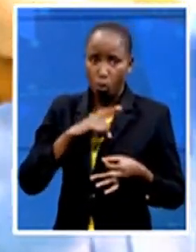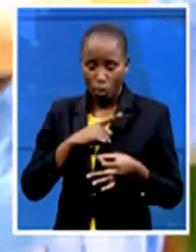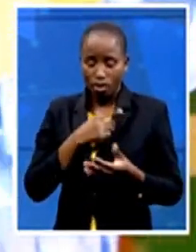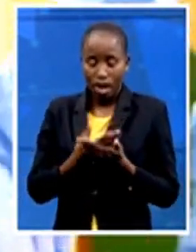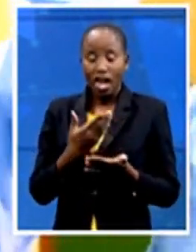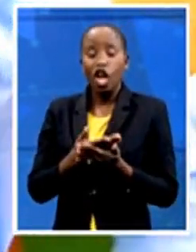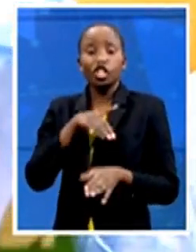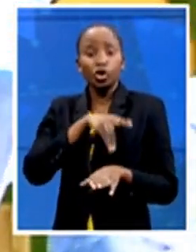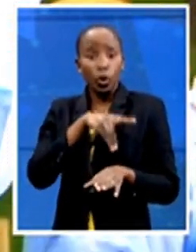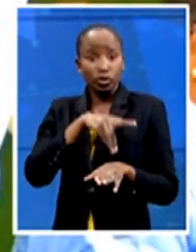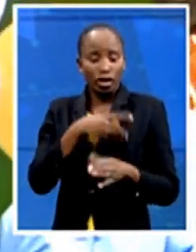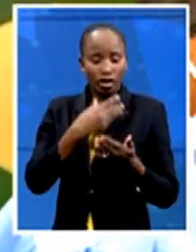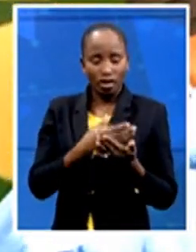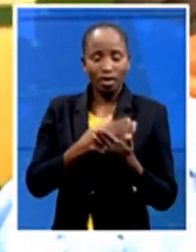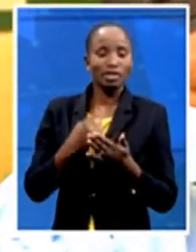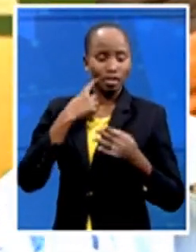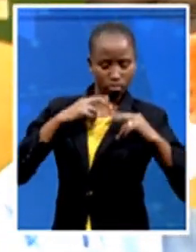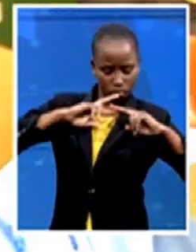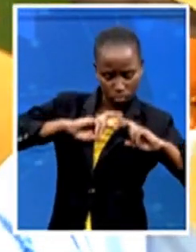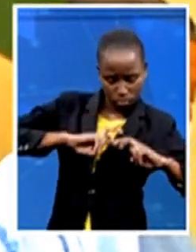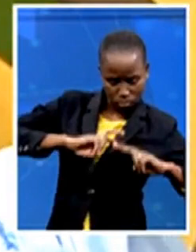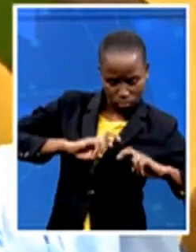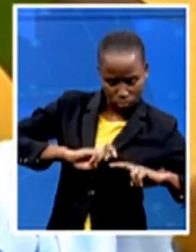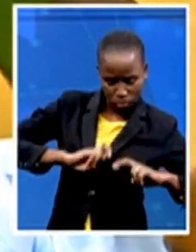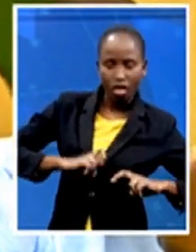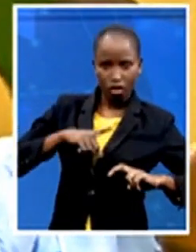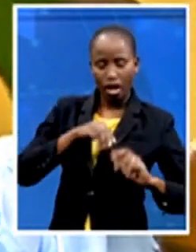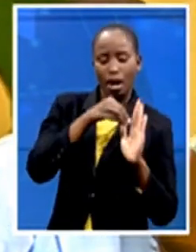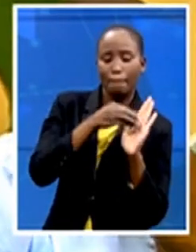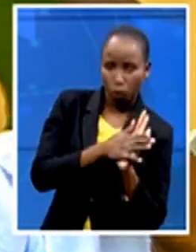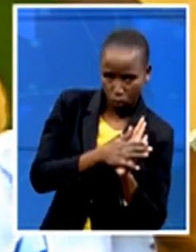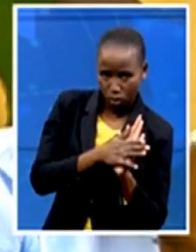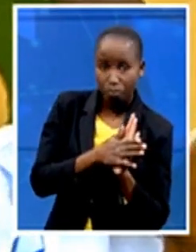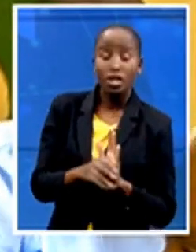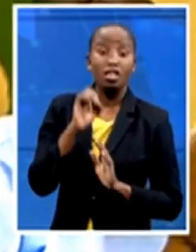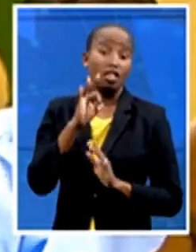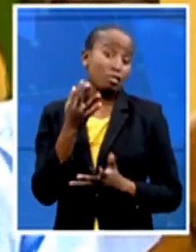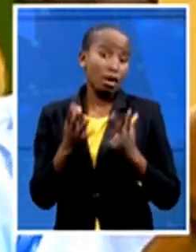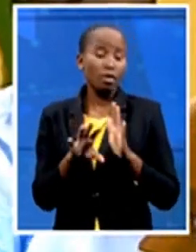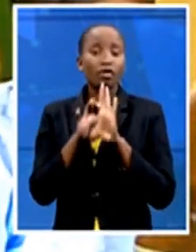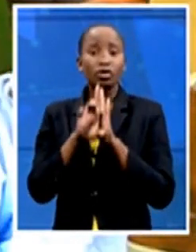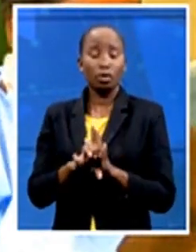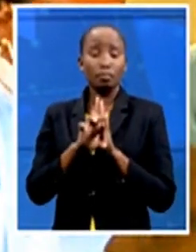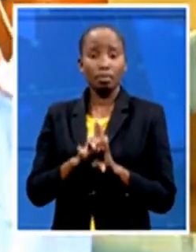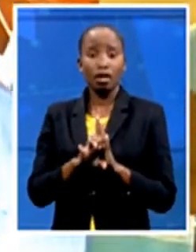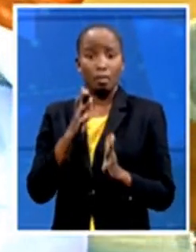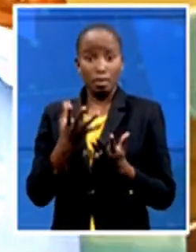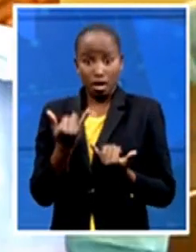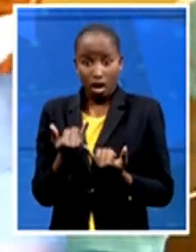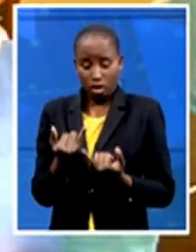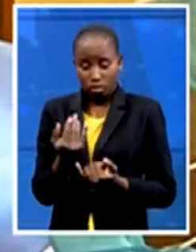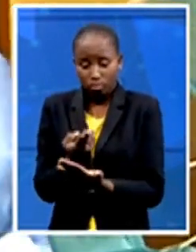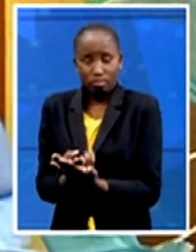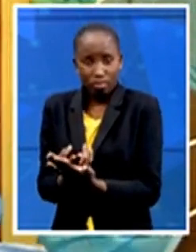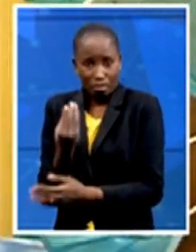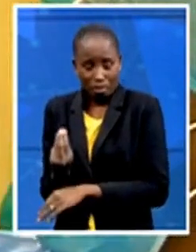examine you, book you. If indeed, like these patients that we are operating today, they've been booked in different hospitals. Some of